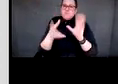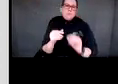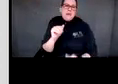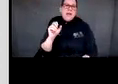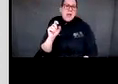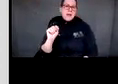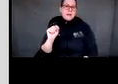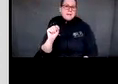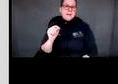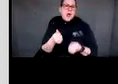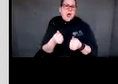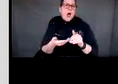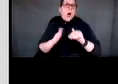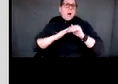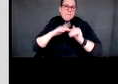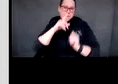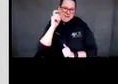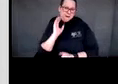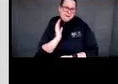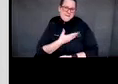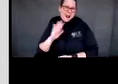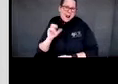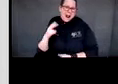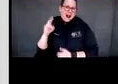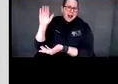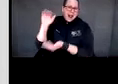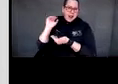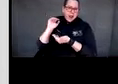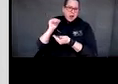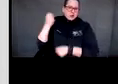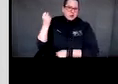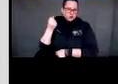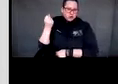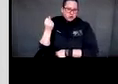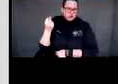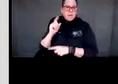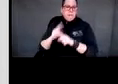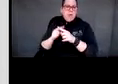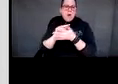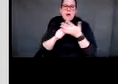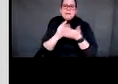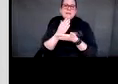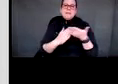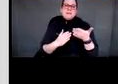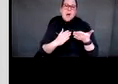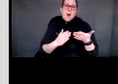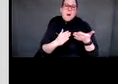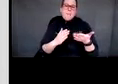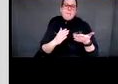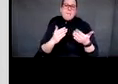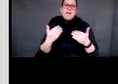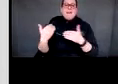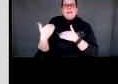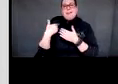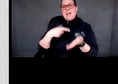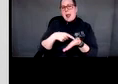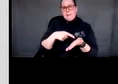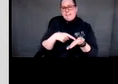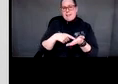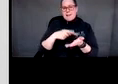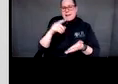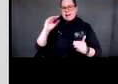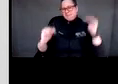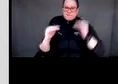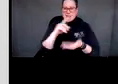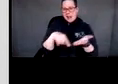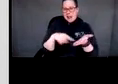cash position mostly, as well as some other line items that actually cancel out on the liability side of the house, so up 8% in assets.